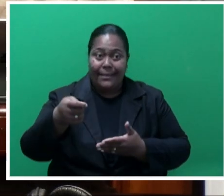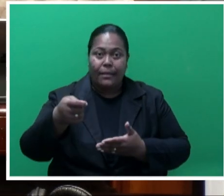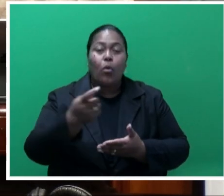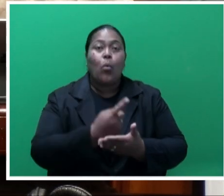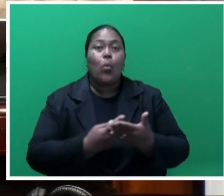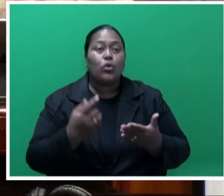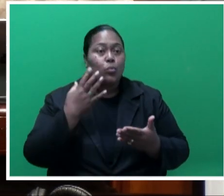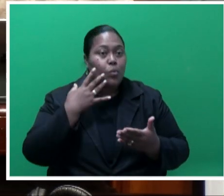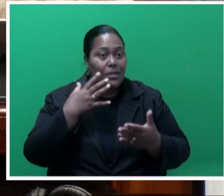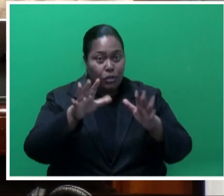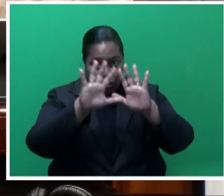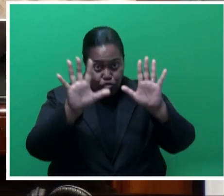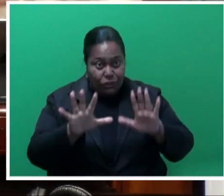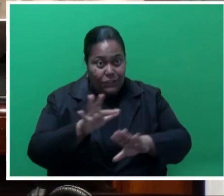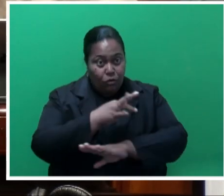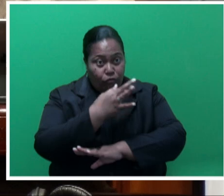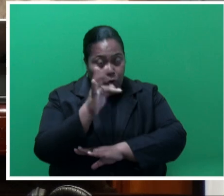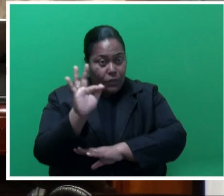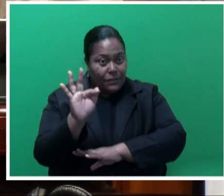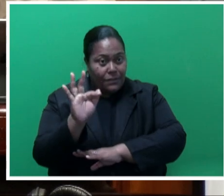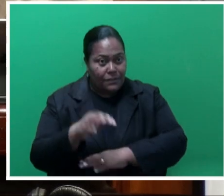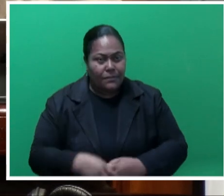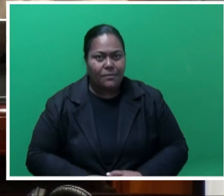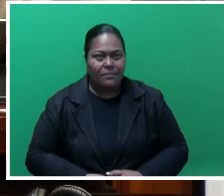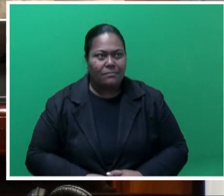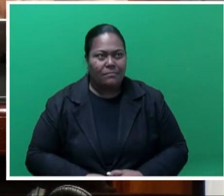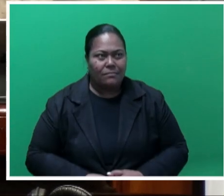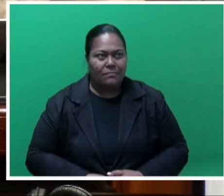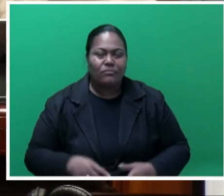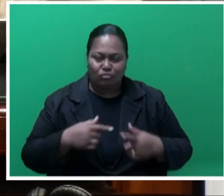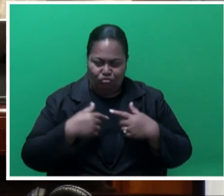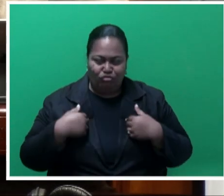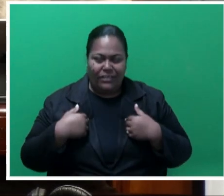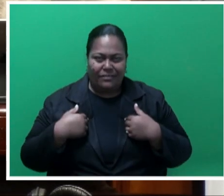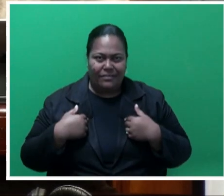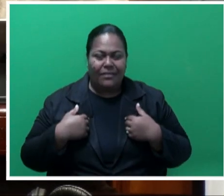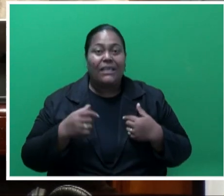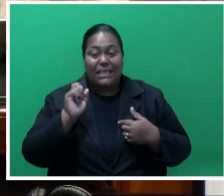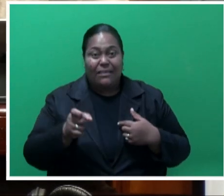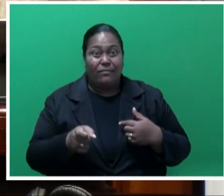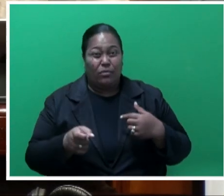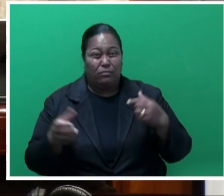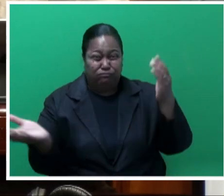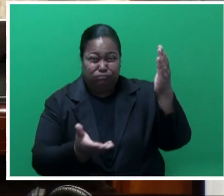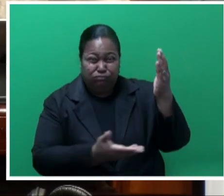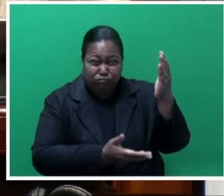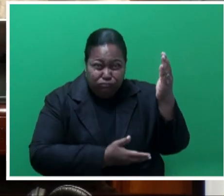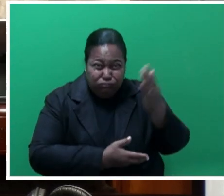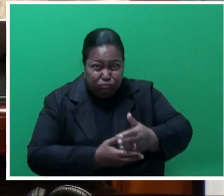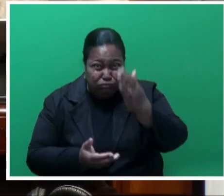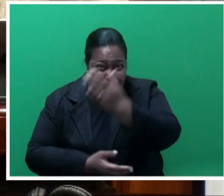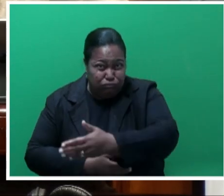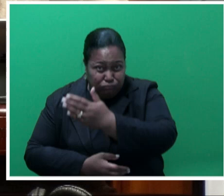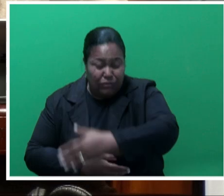applied to trees or forests which have been felled or removed. But because the primary